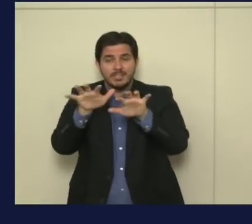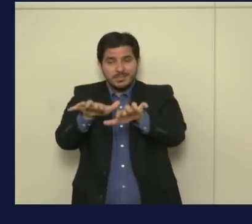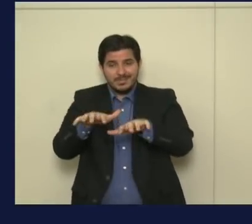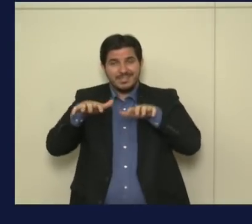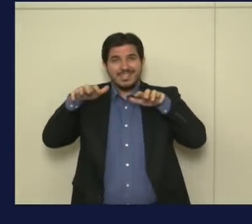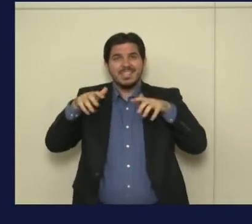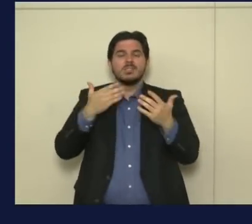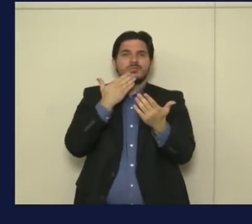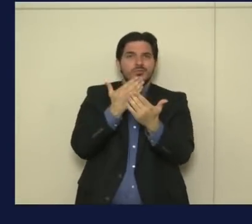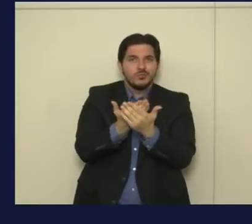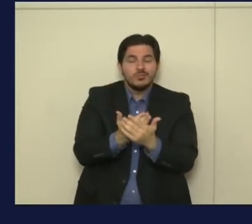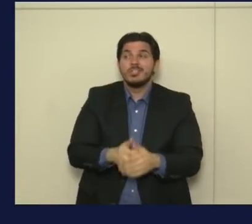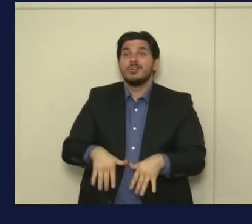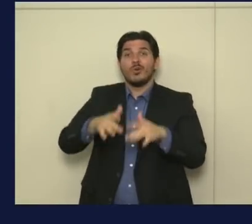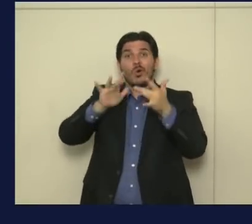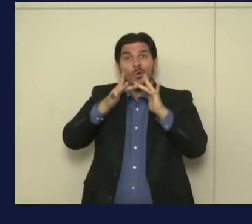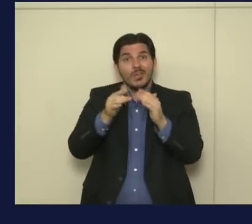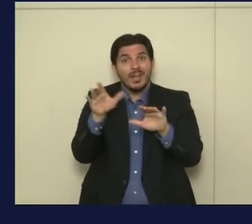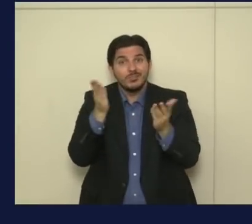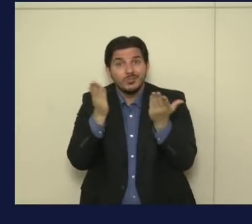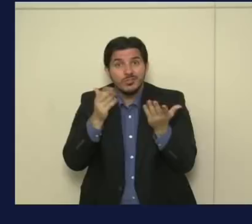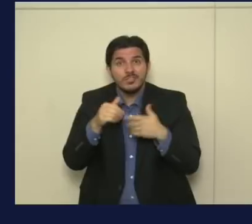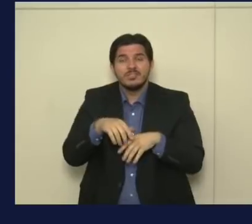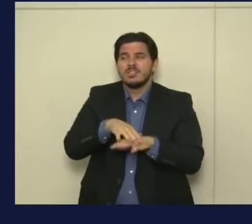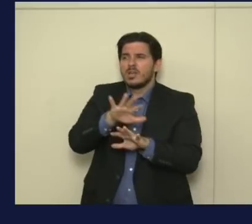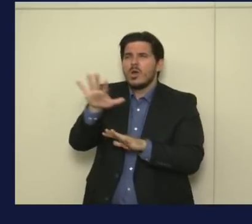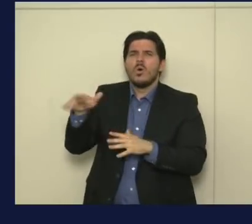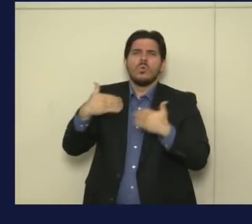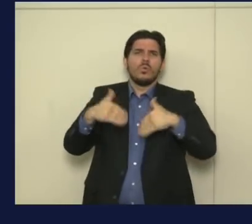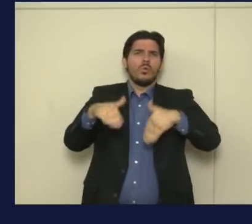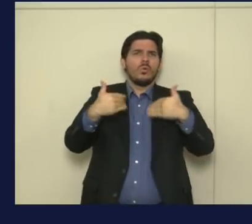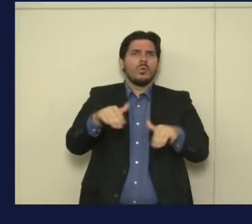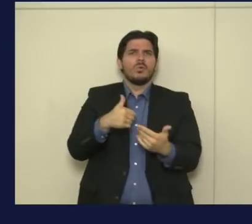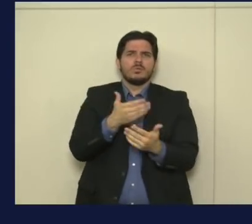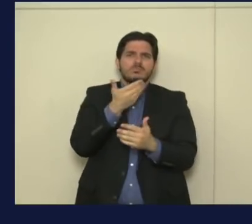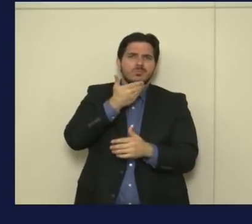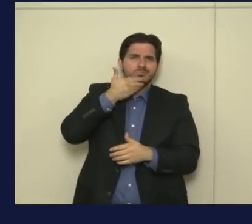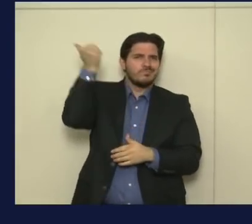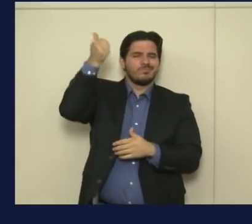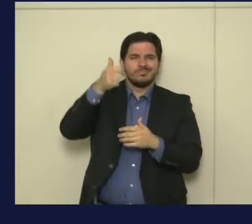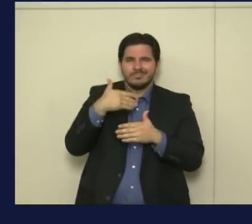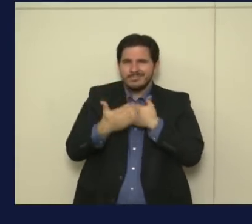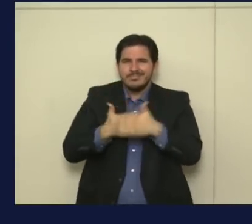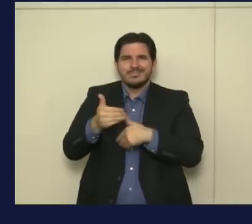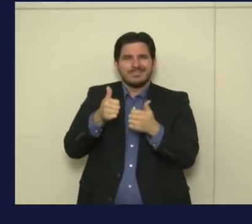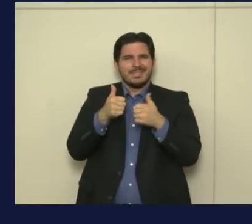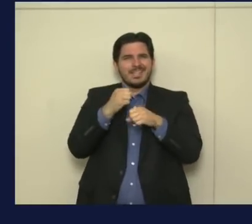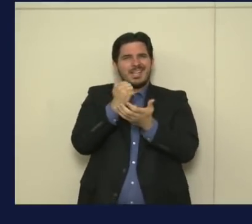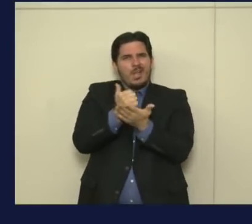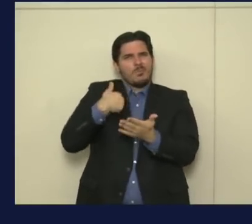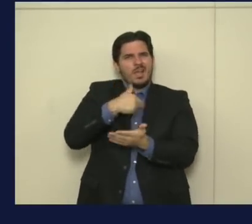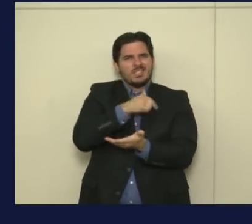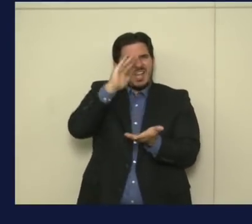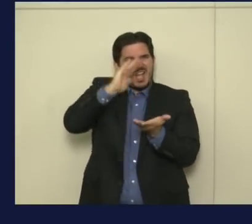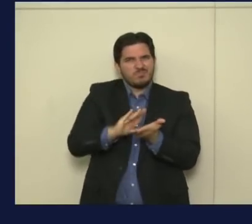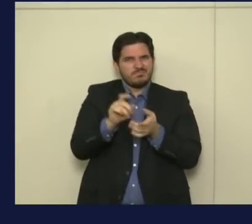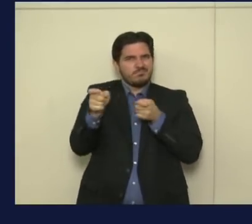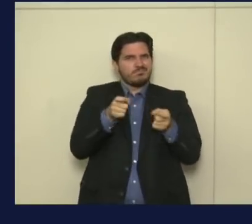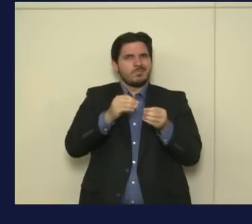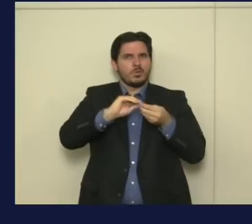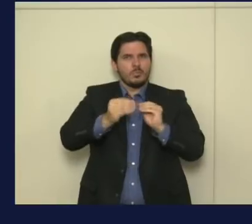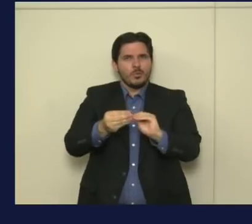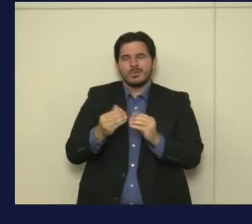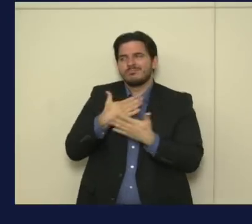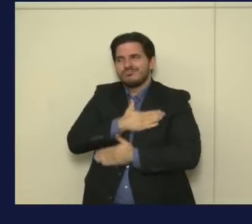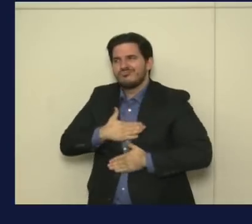and online services has really made a difference in combating the virus in New Mexico, and we really